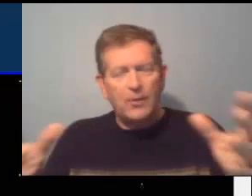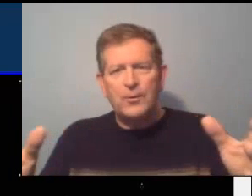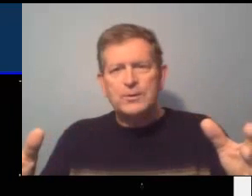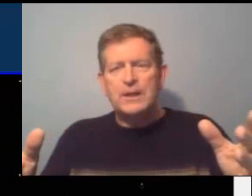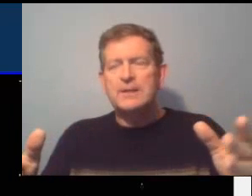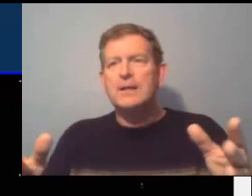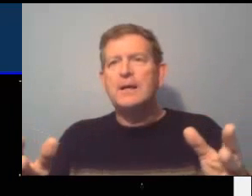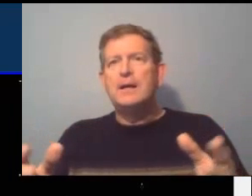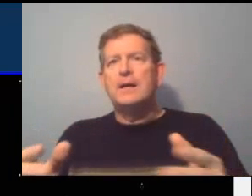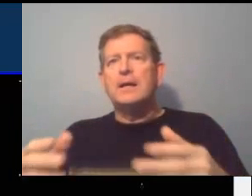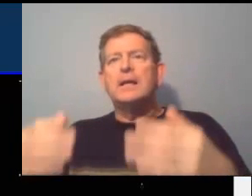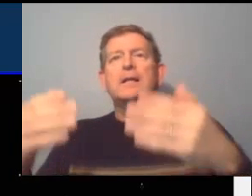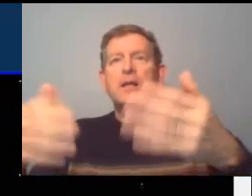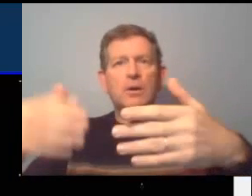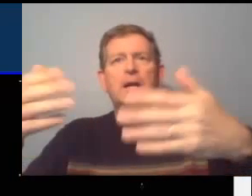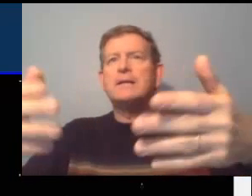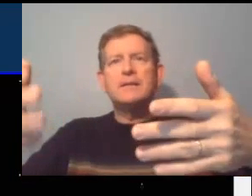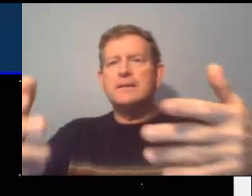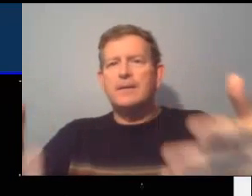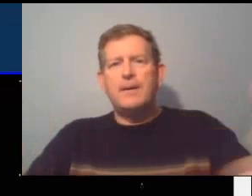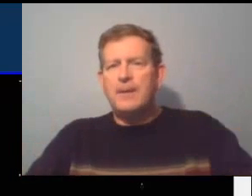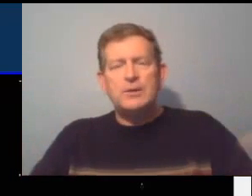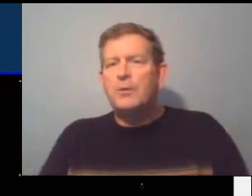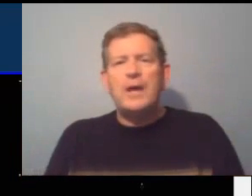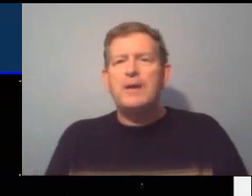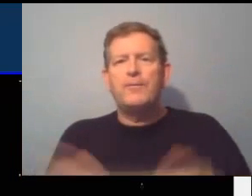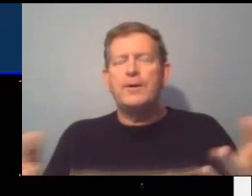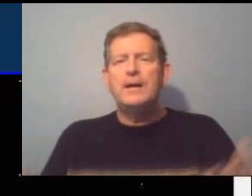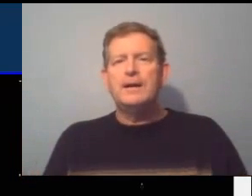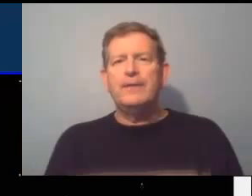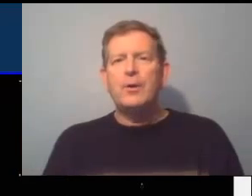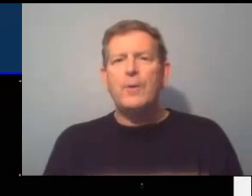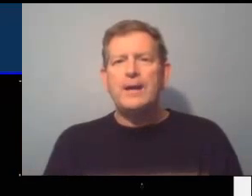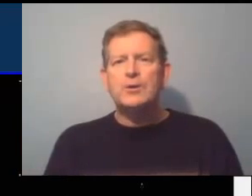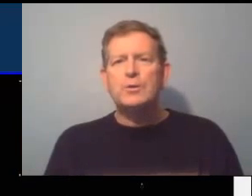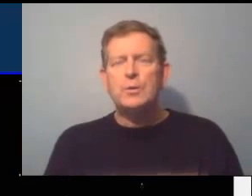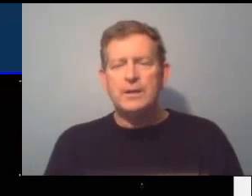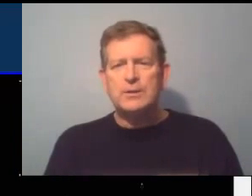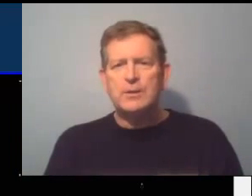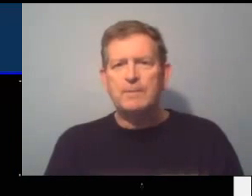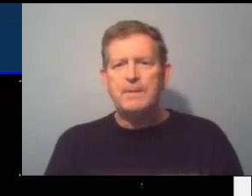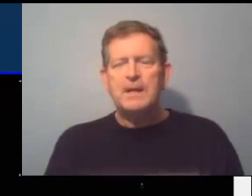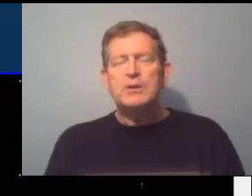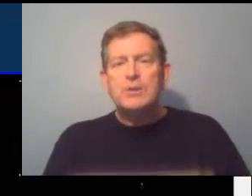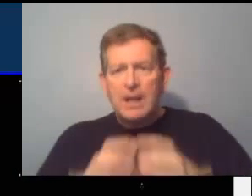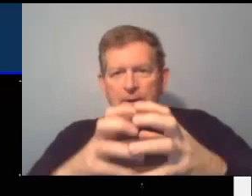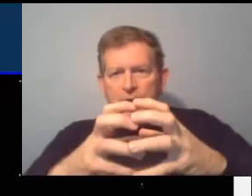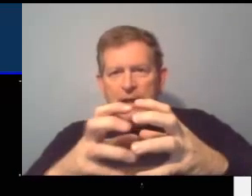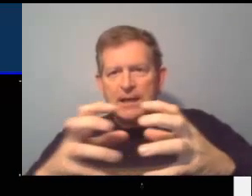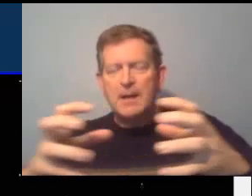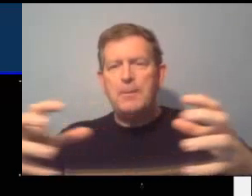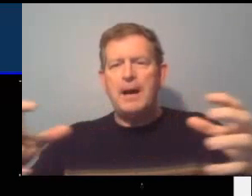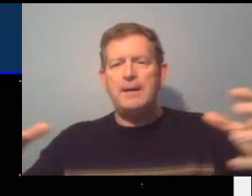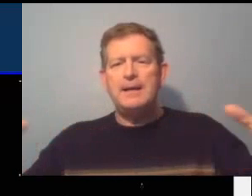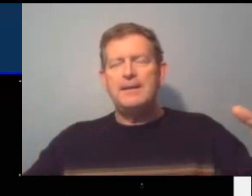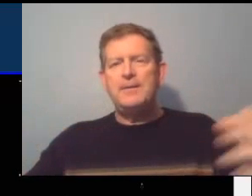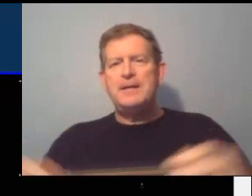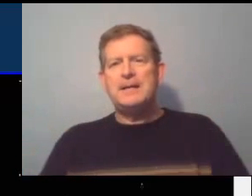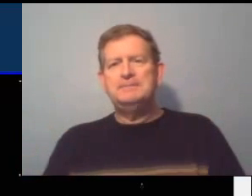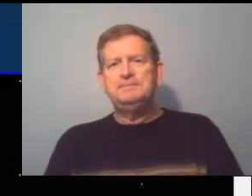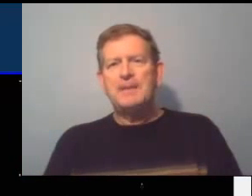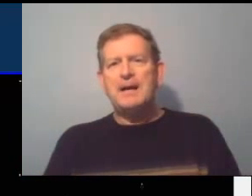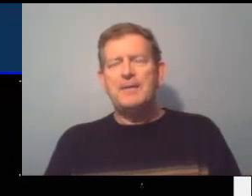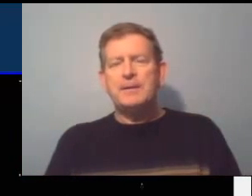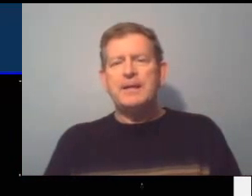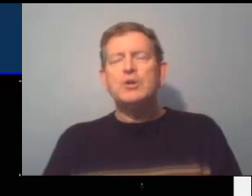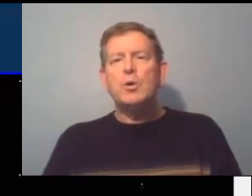say all of those things. Y digo gracias a mamá. So you thank her for giving you a ride to school, etc. So you see how we're extending upon